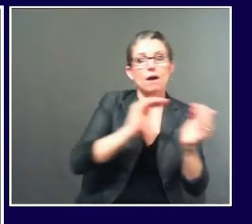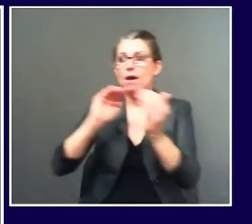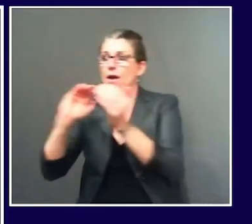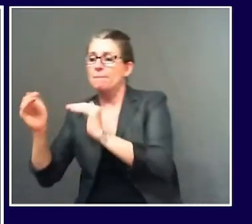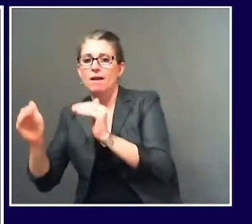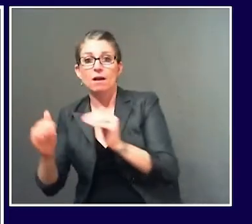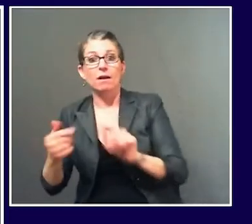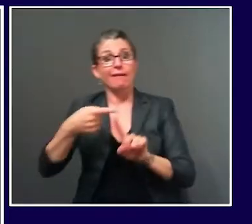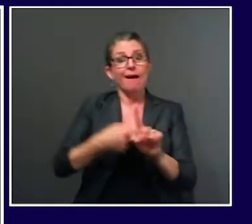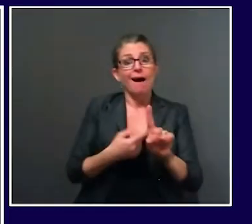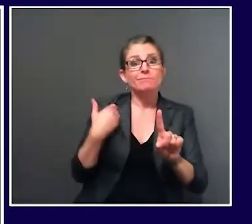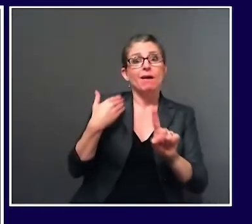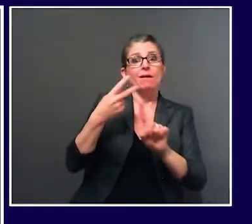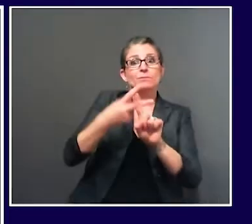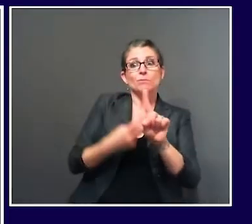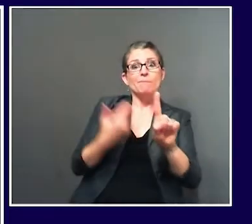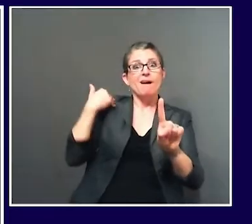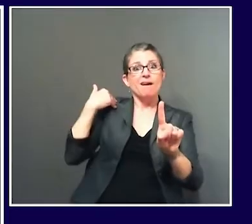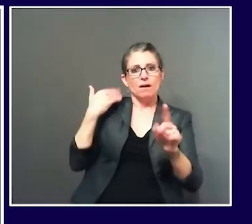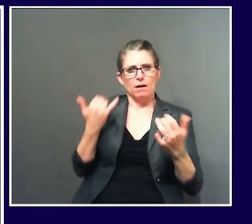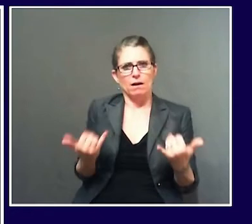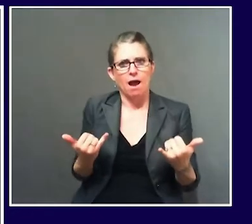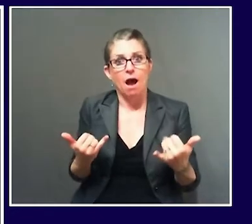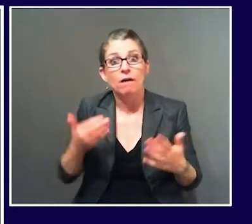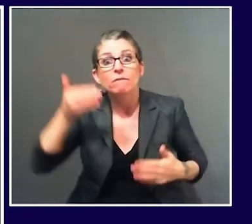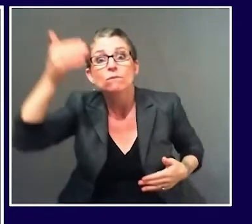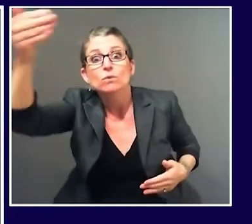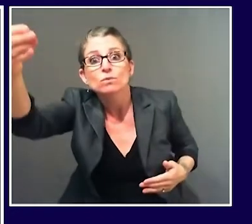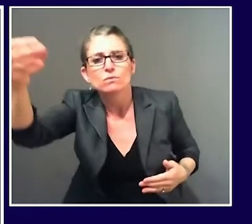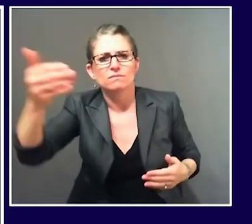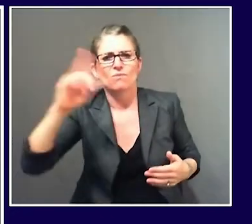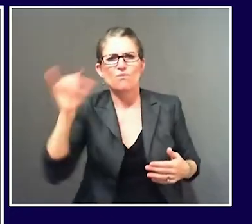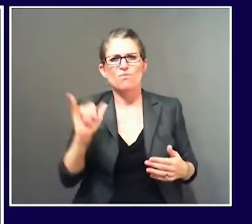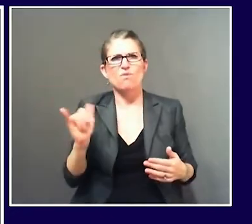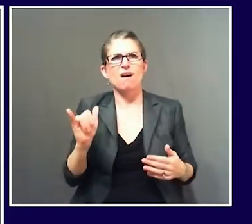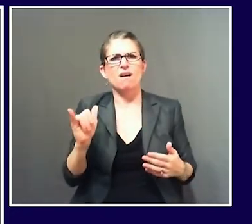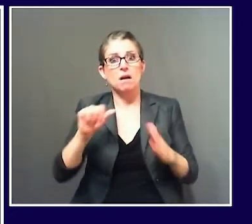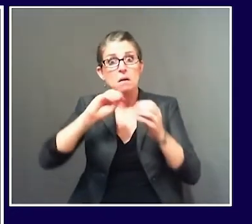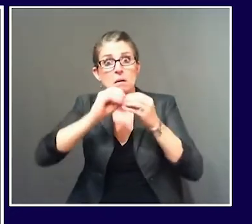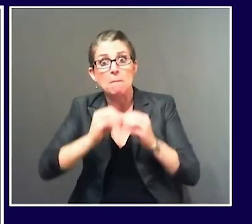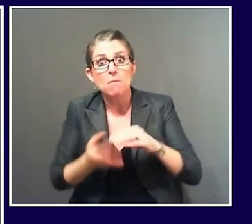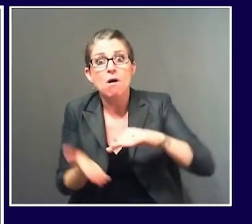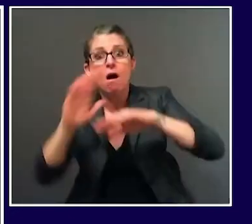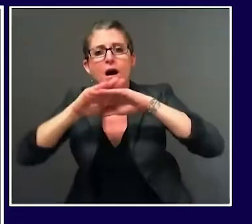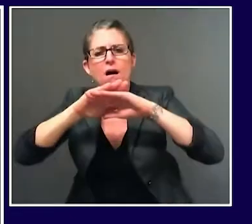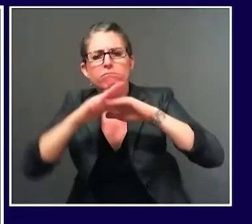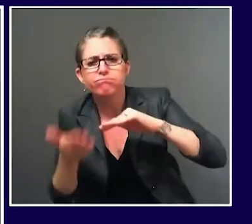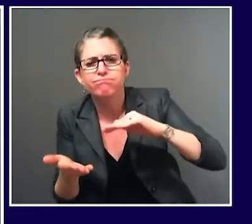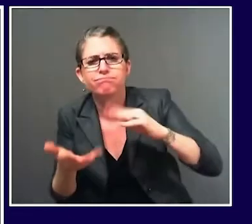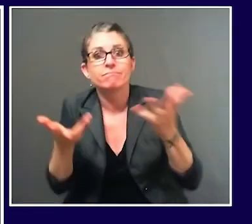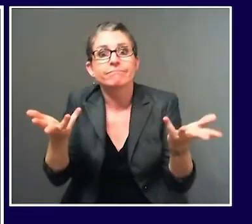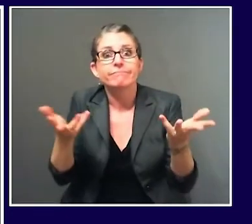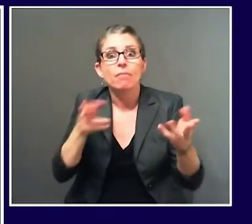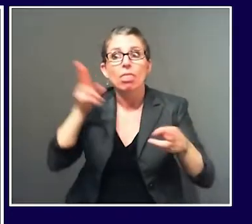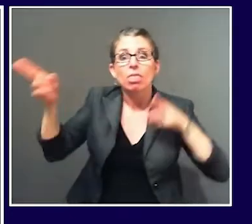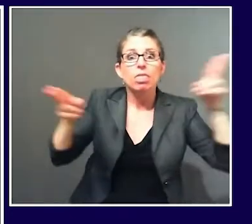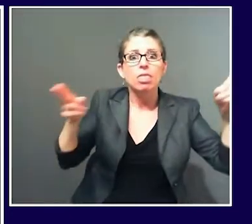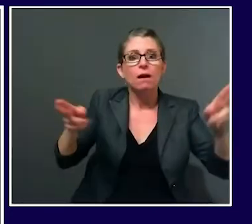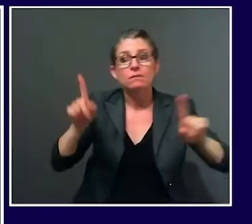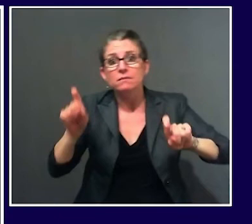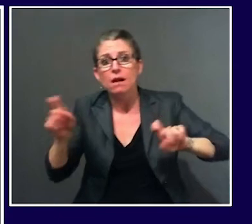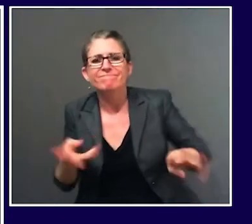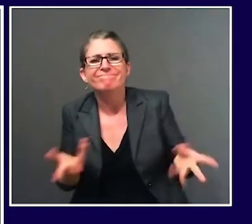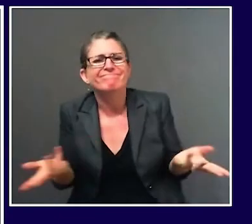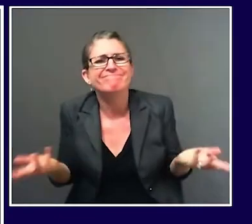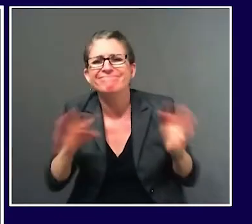I wanted to share with everybody on this Friday. The first is that one of the words that has